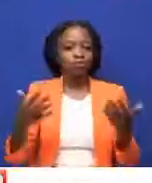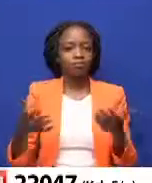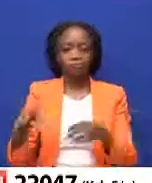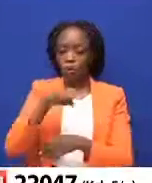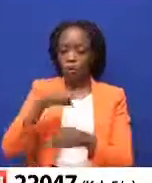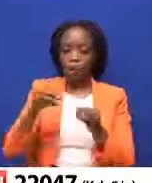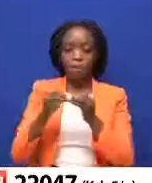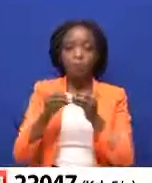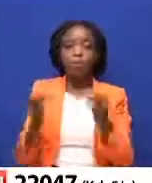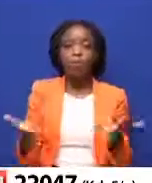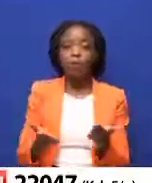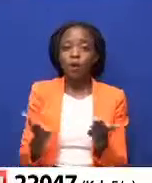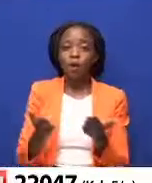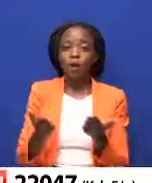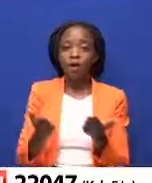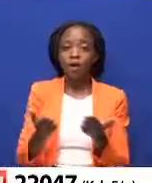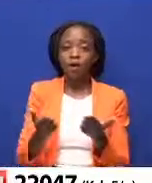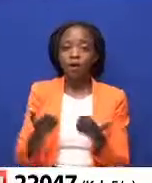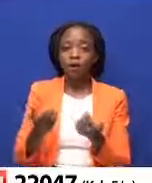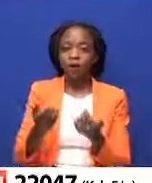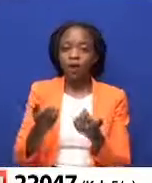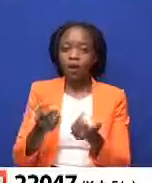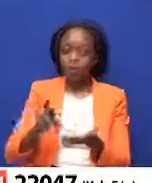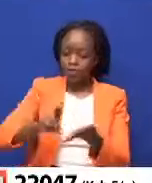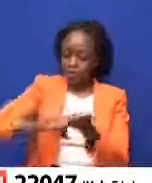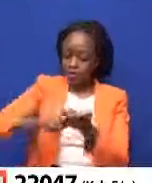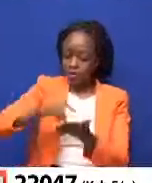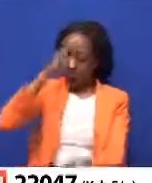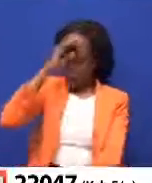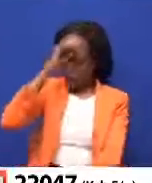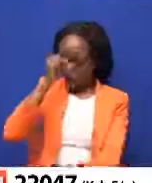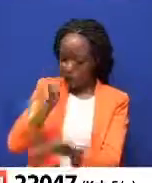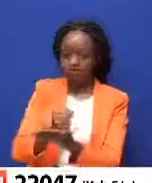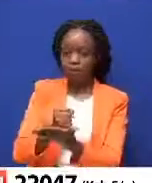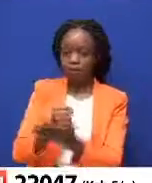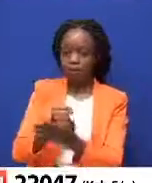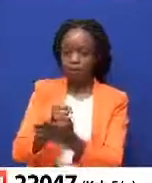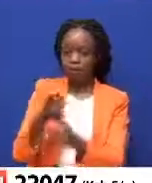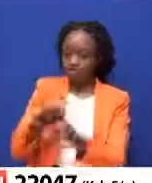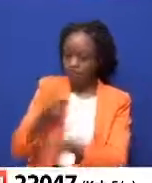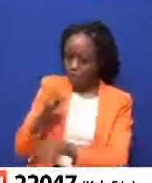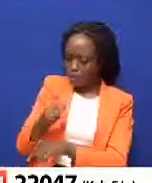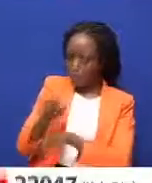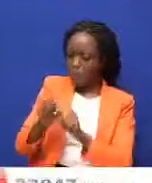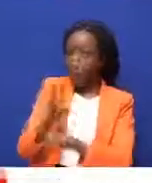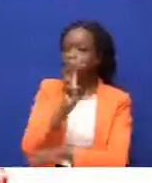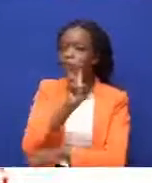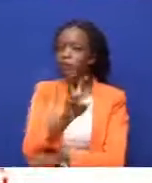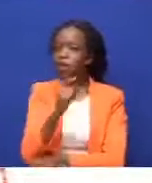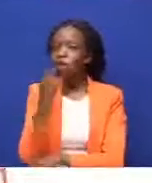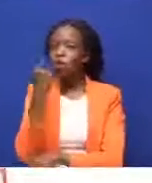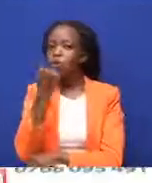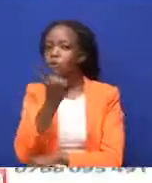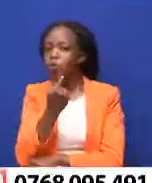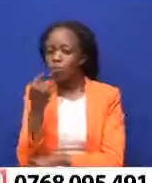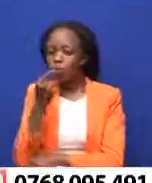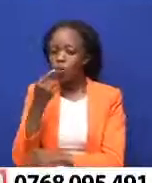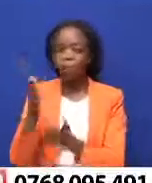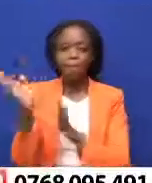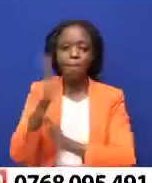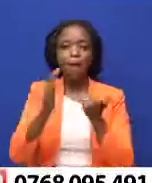held our meeting at our legitimate registered office. So from there, you can see who were fraudulent in this